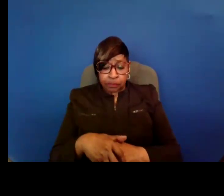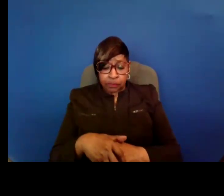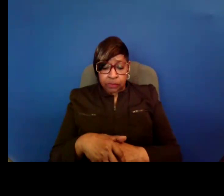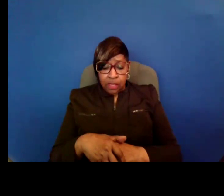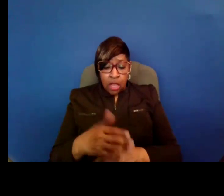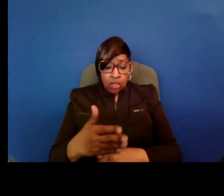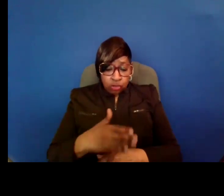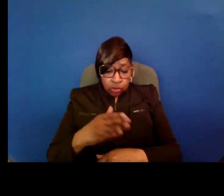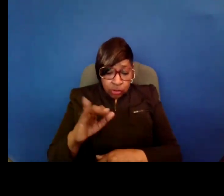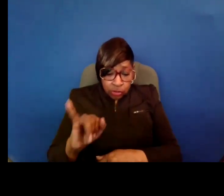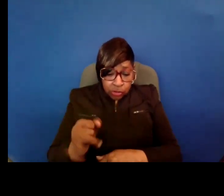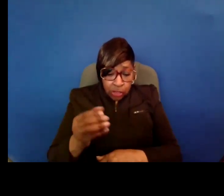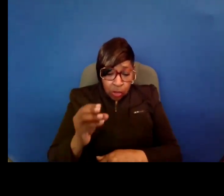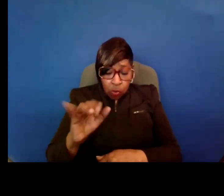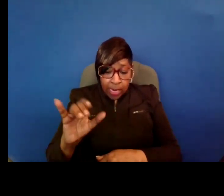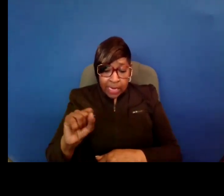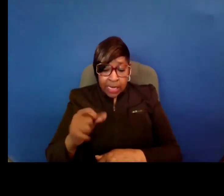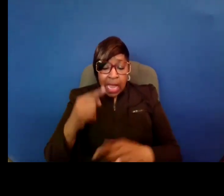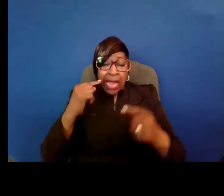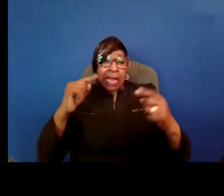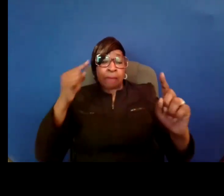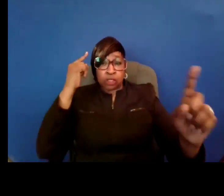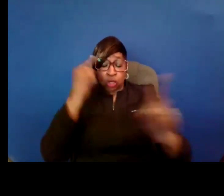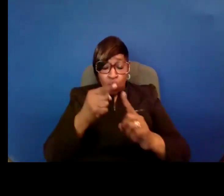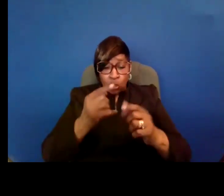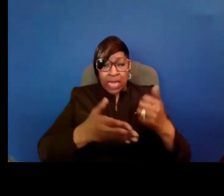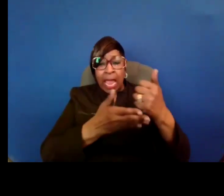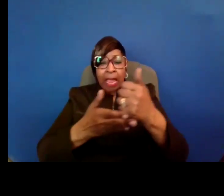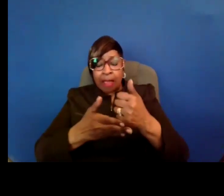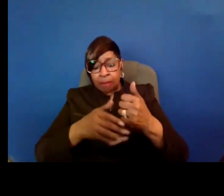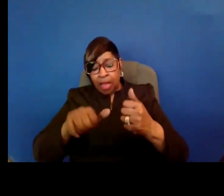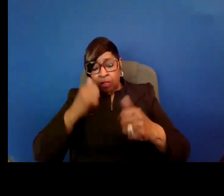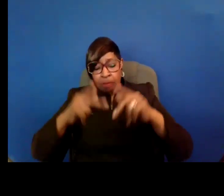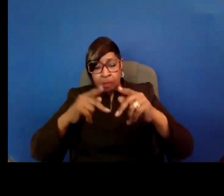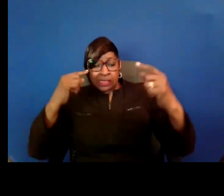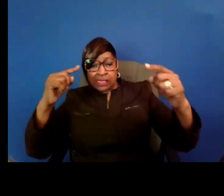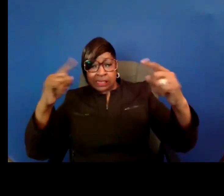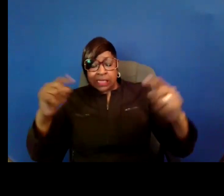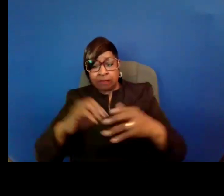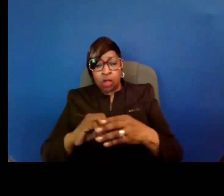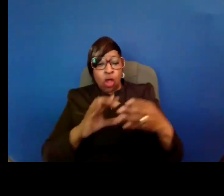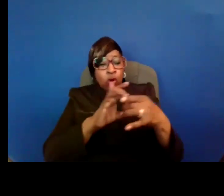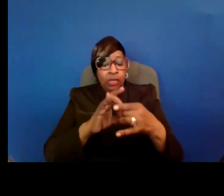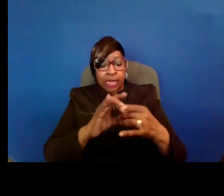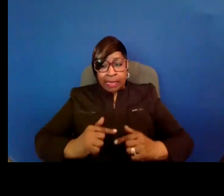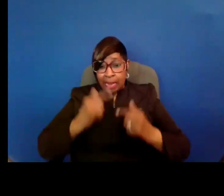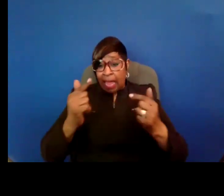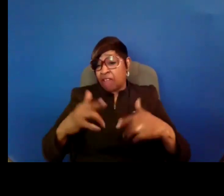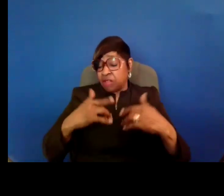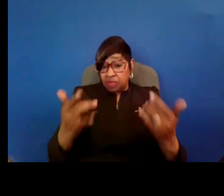Joys, accomplishing goals, helping others succeed, coordinating life events. Yeah, and I